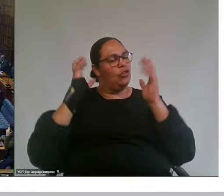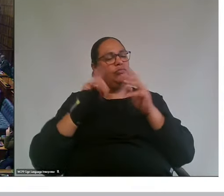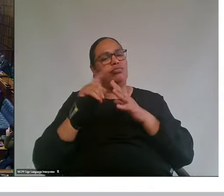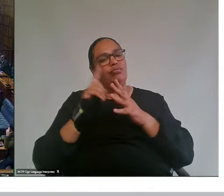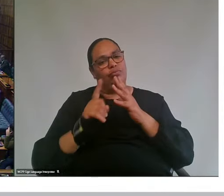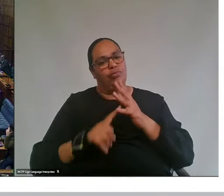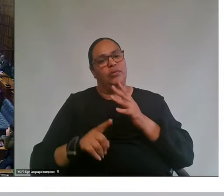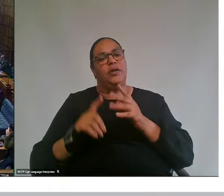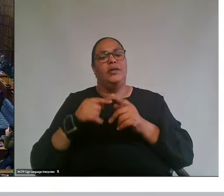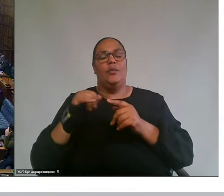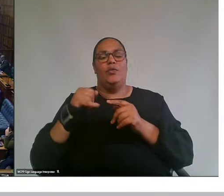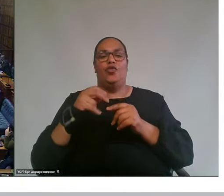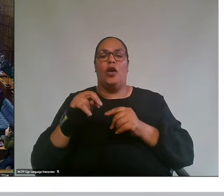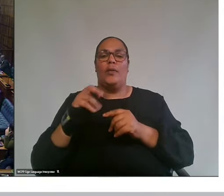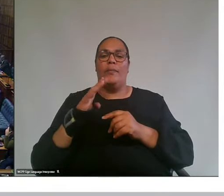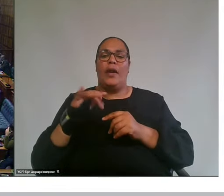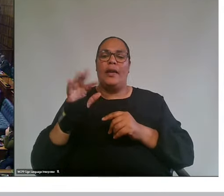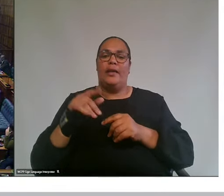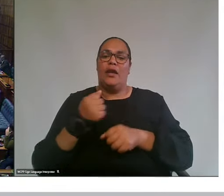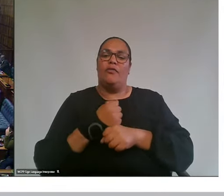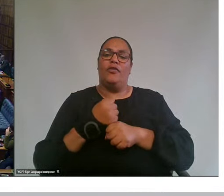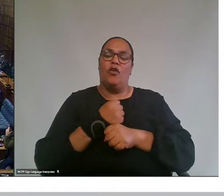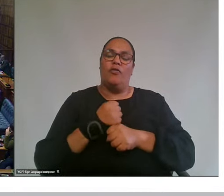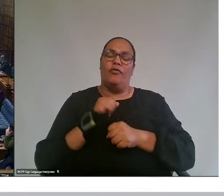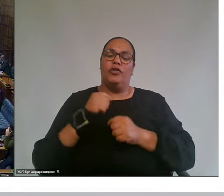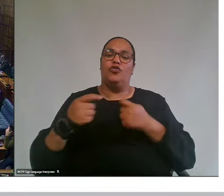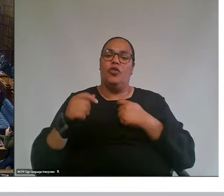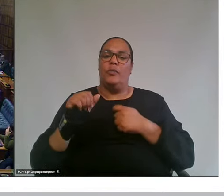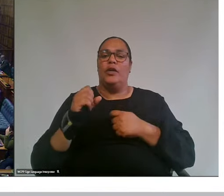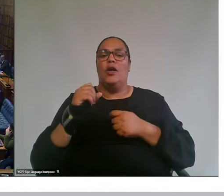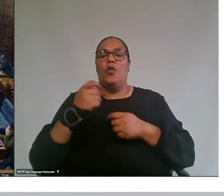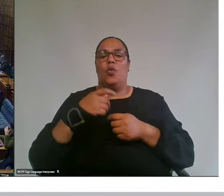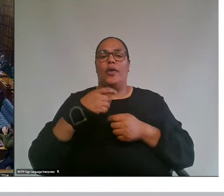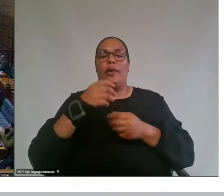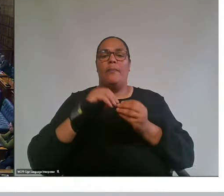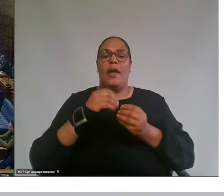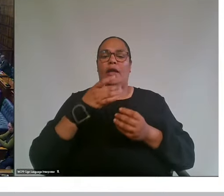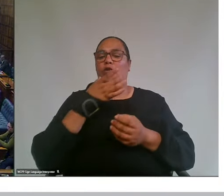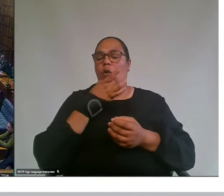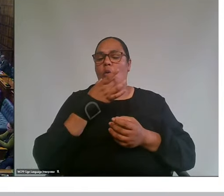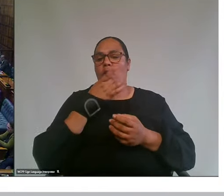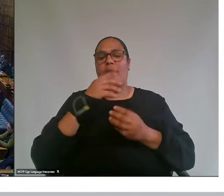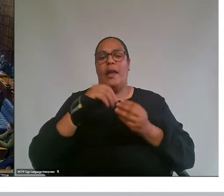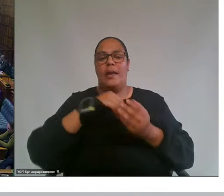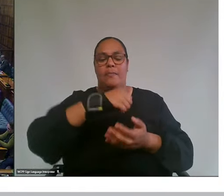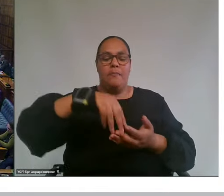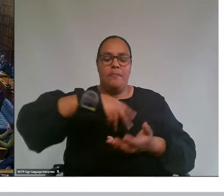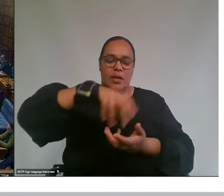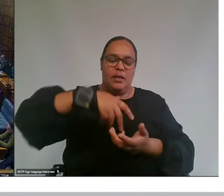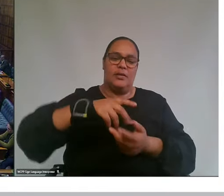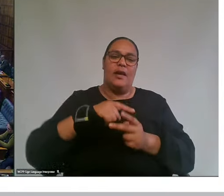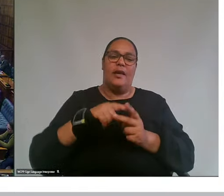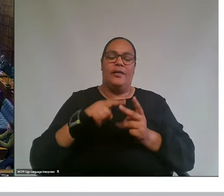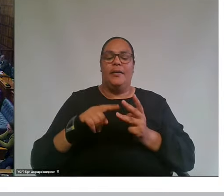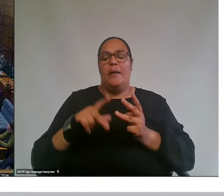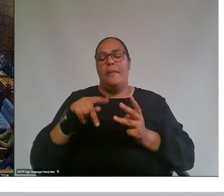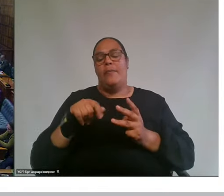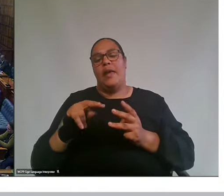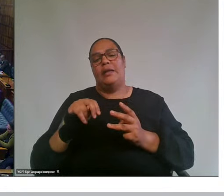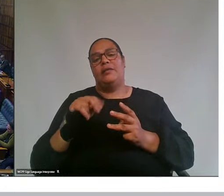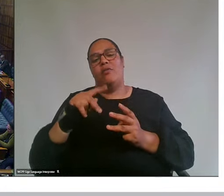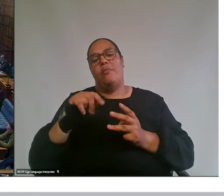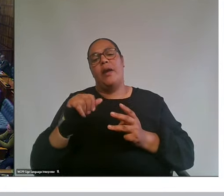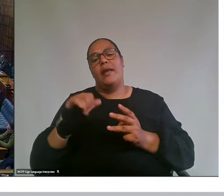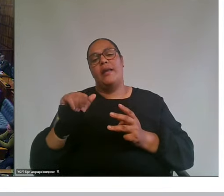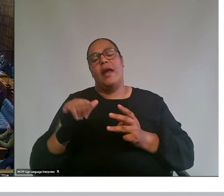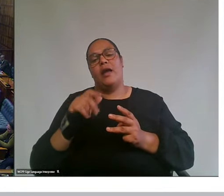to John Bradley in terms of his Dash coffee shop also in with a dut machine and a donut mixer and then we look at pans of of P kitchen